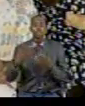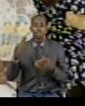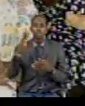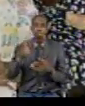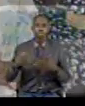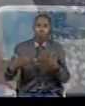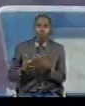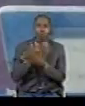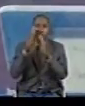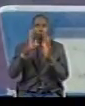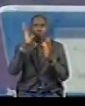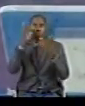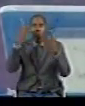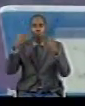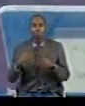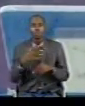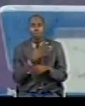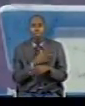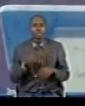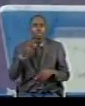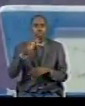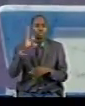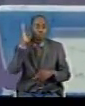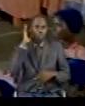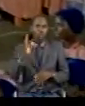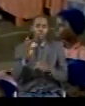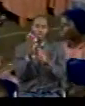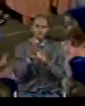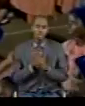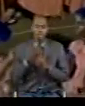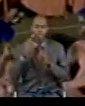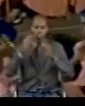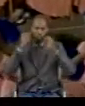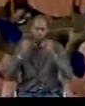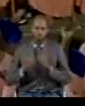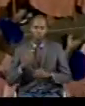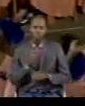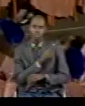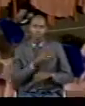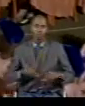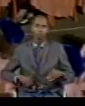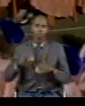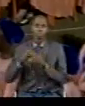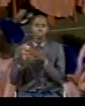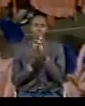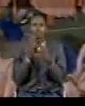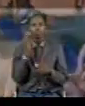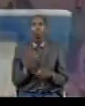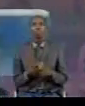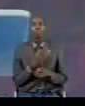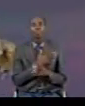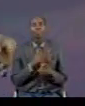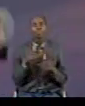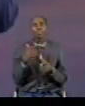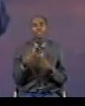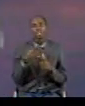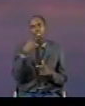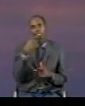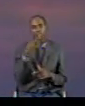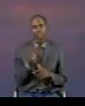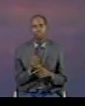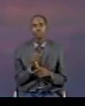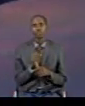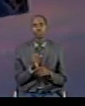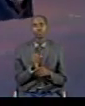know the strength of the Lord in Jesus' name. And then it says, it will bring